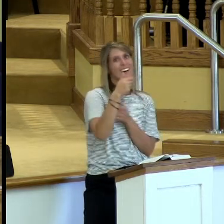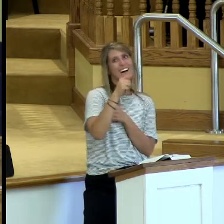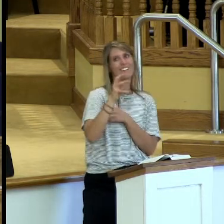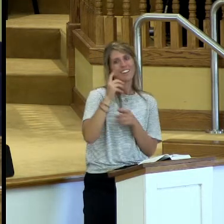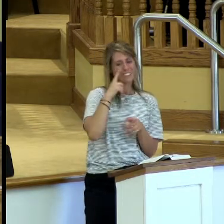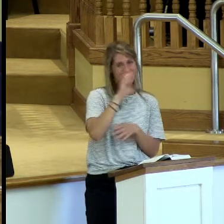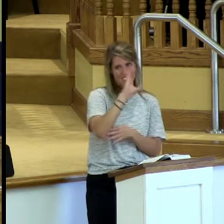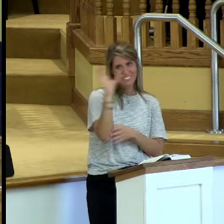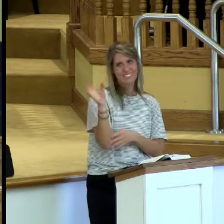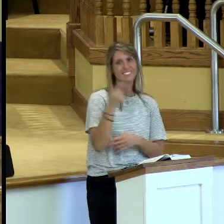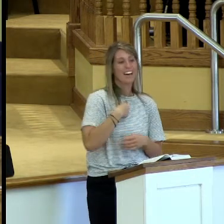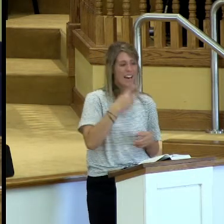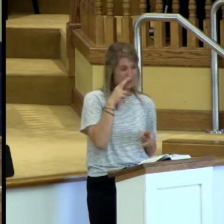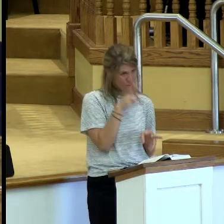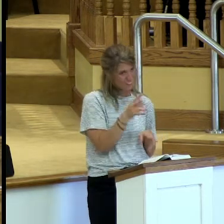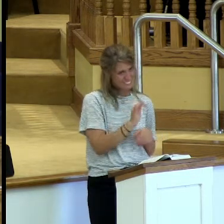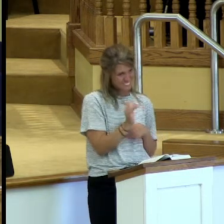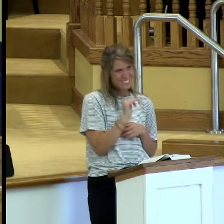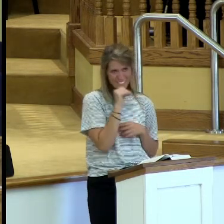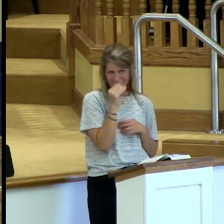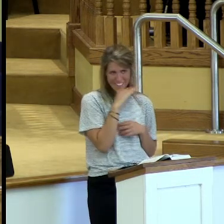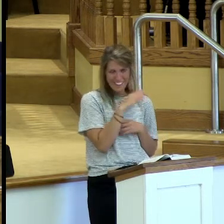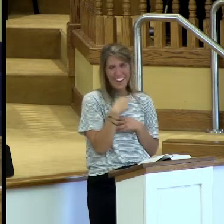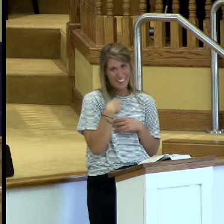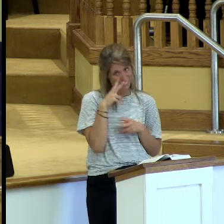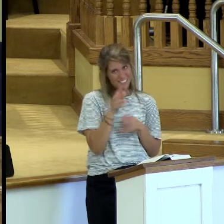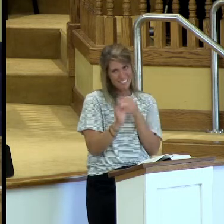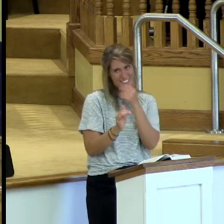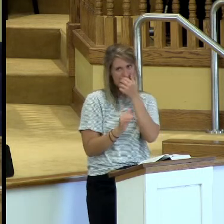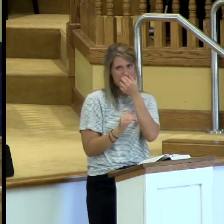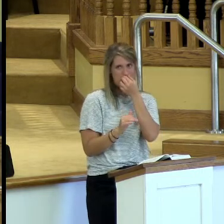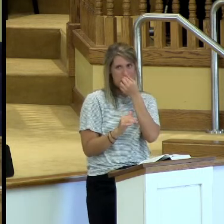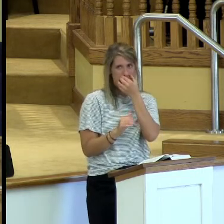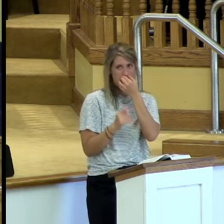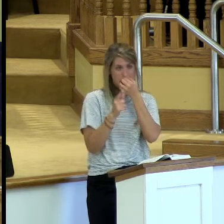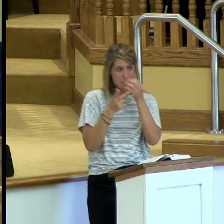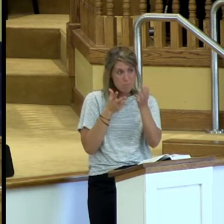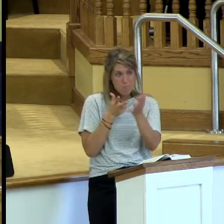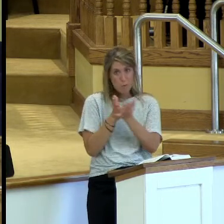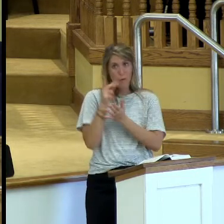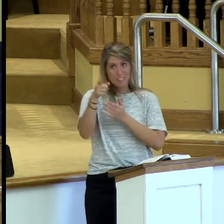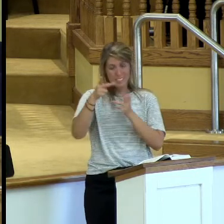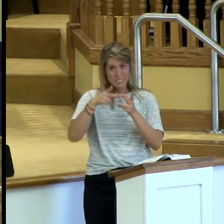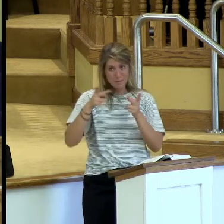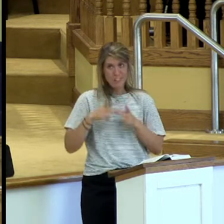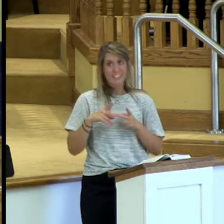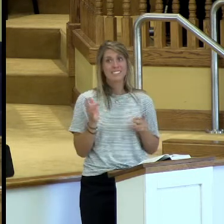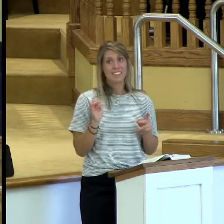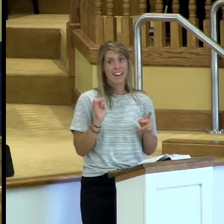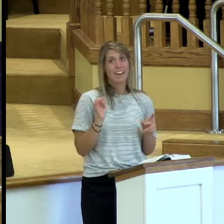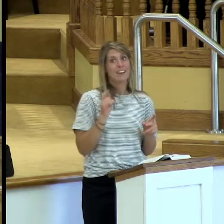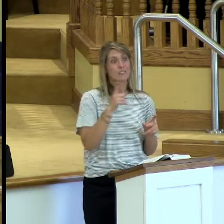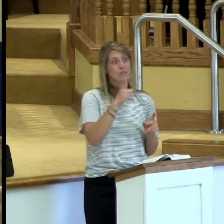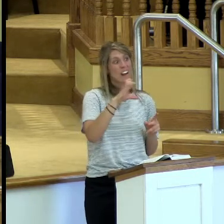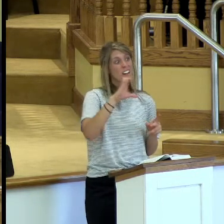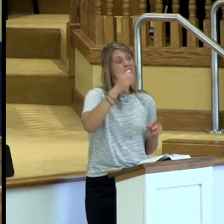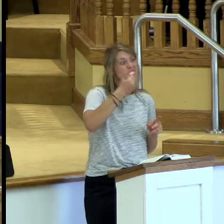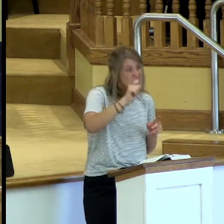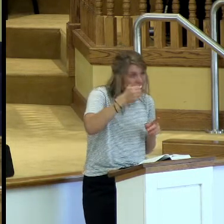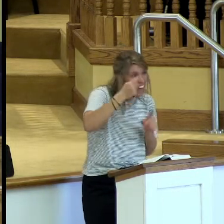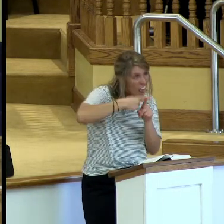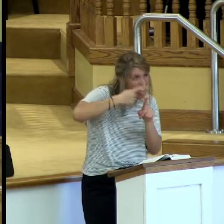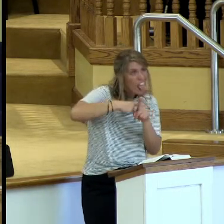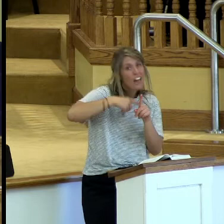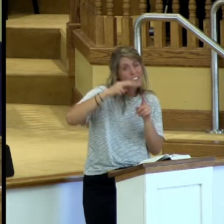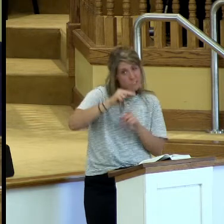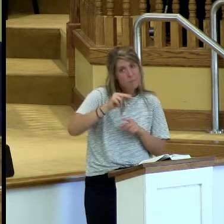lie. I watch it too. You pull up into this place, like it was 110 degrees where we